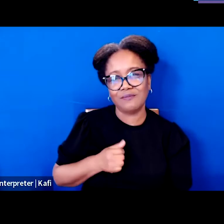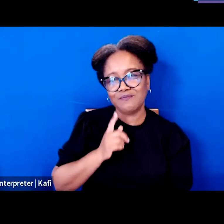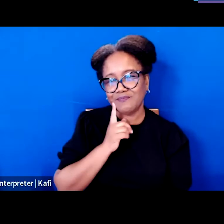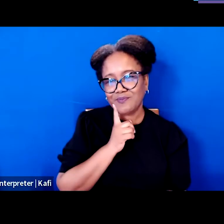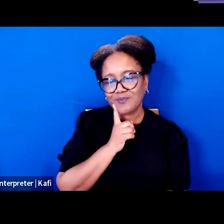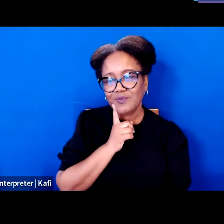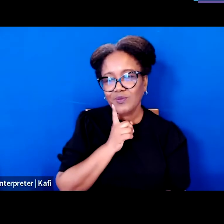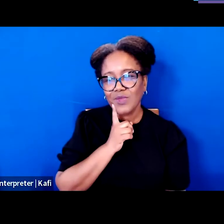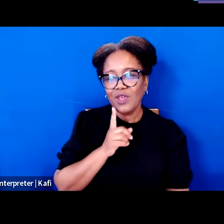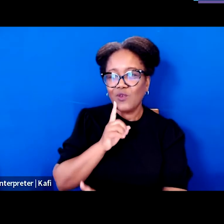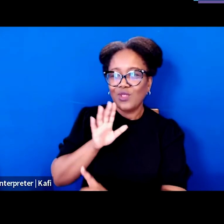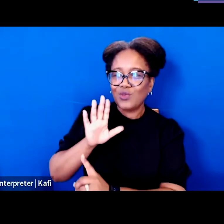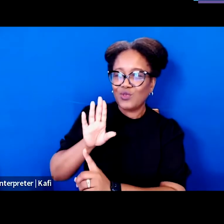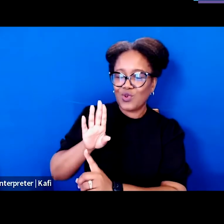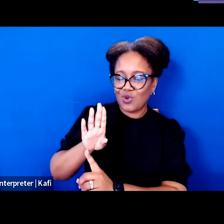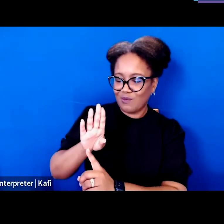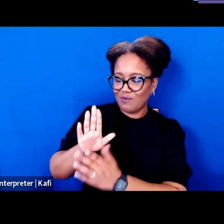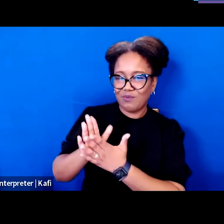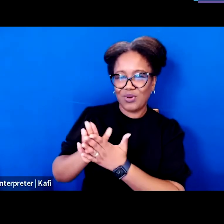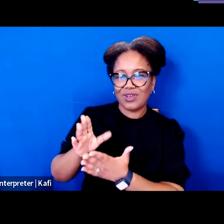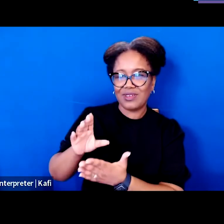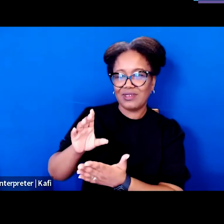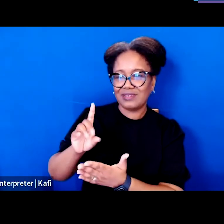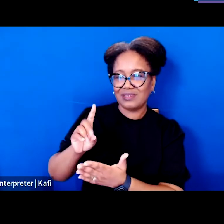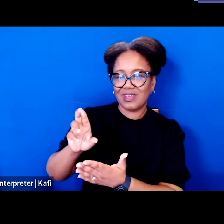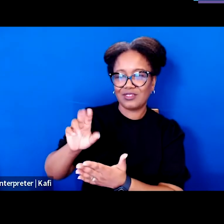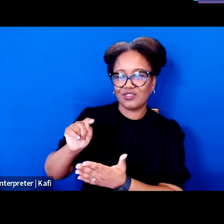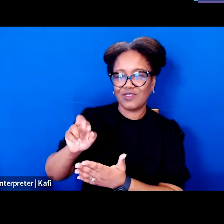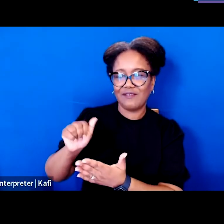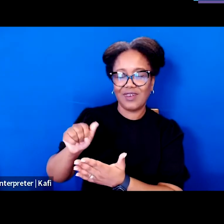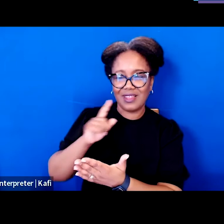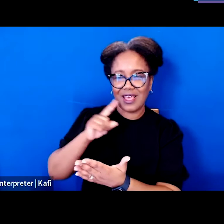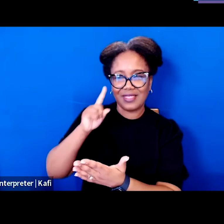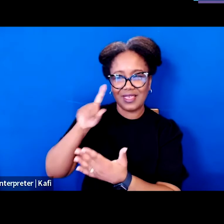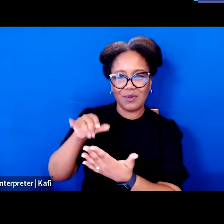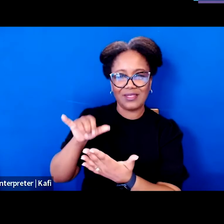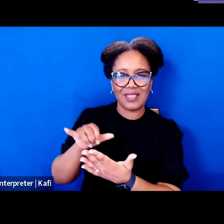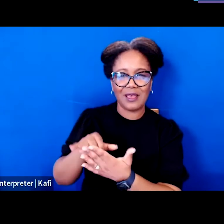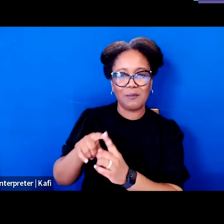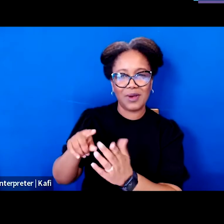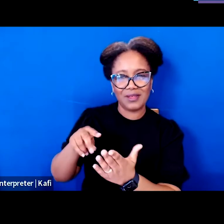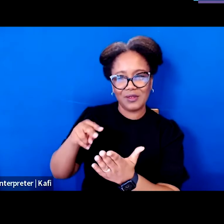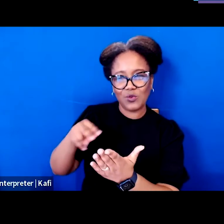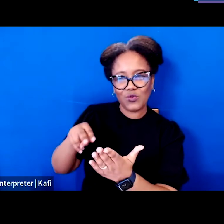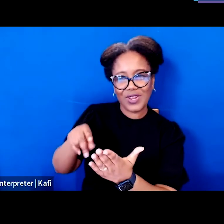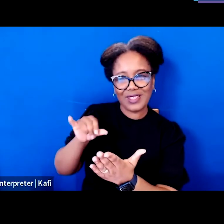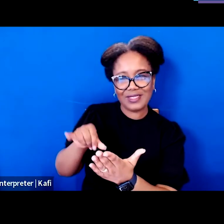would secure and ensure safety, and that we've wanted deeply and profoundly to draw attention to